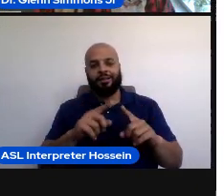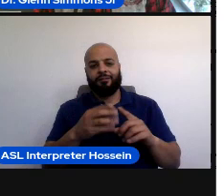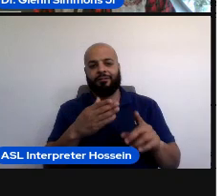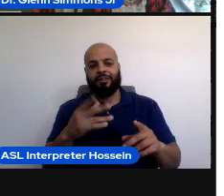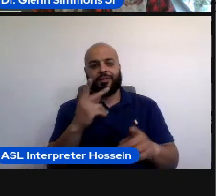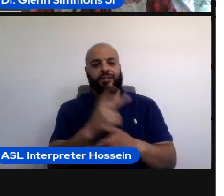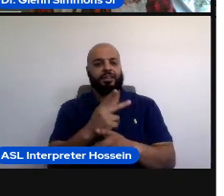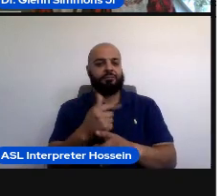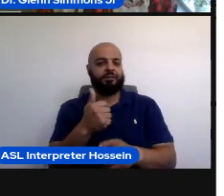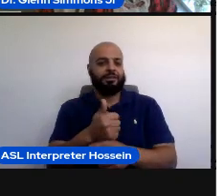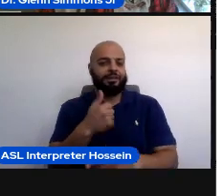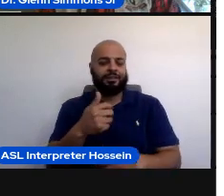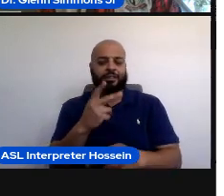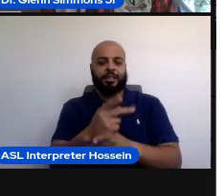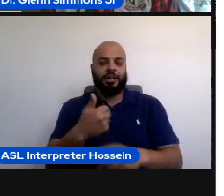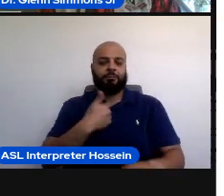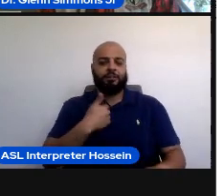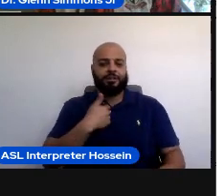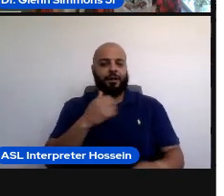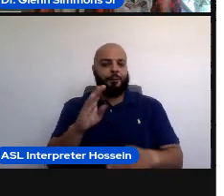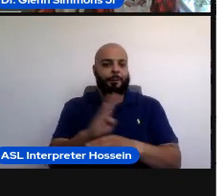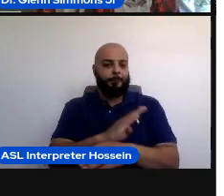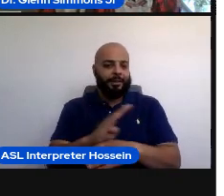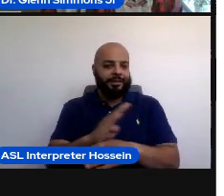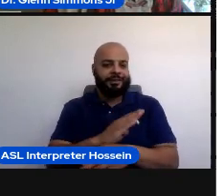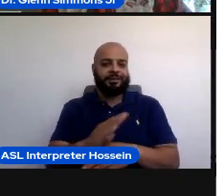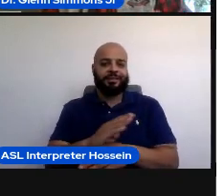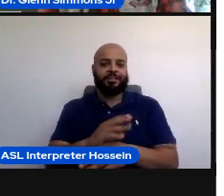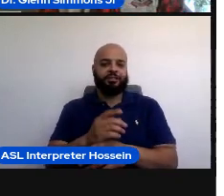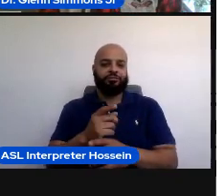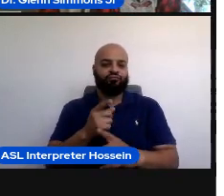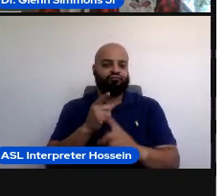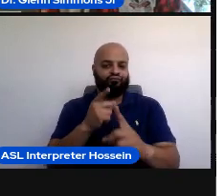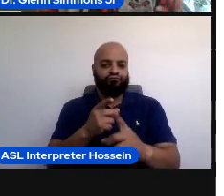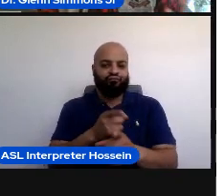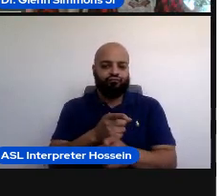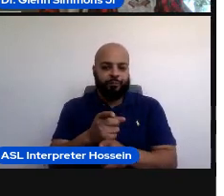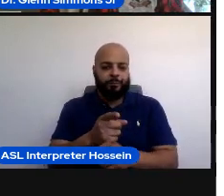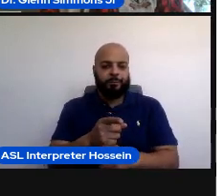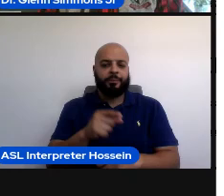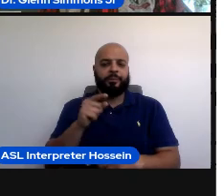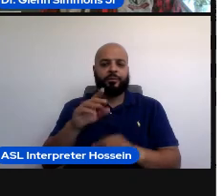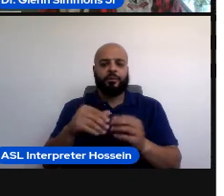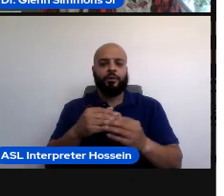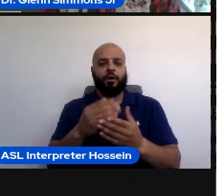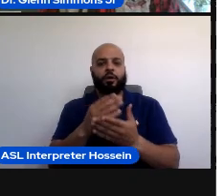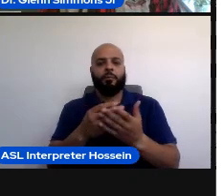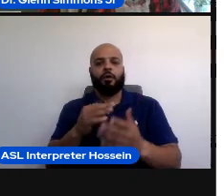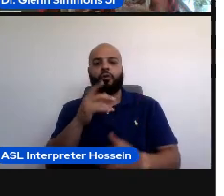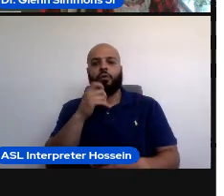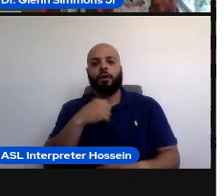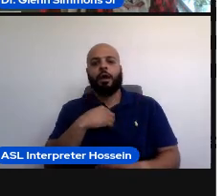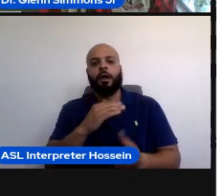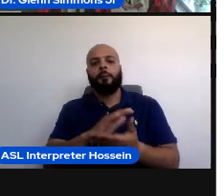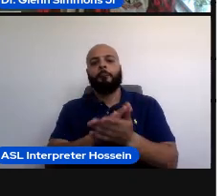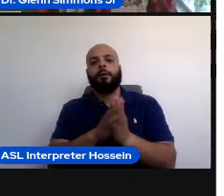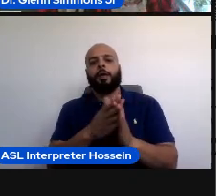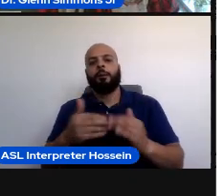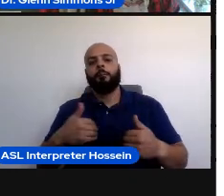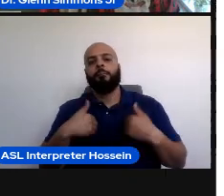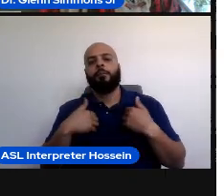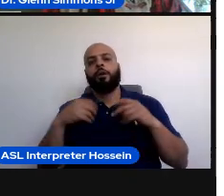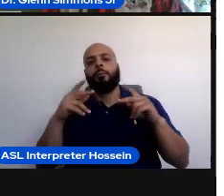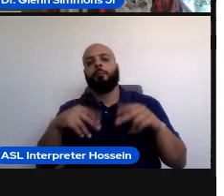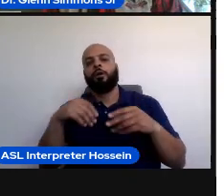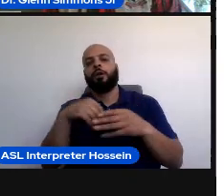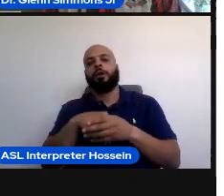busy, some would say distracted. But again, this is all part of who I became as a young person and